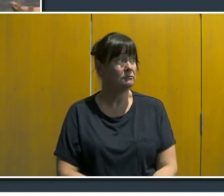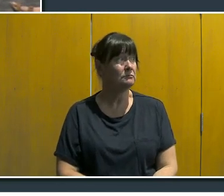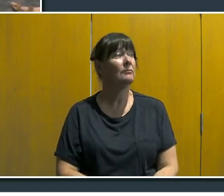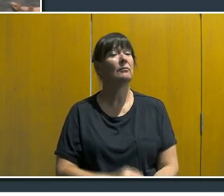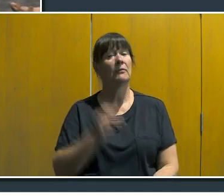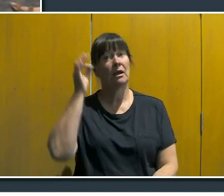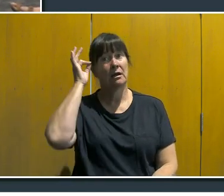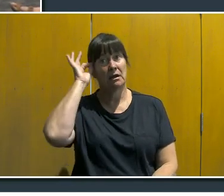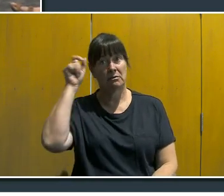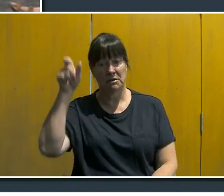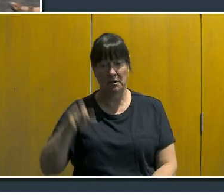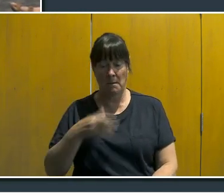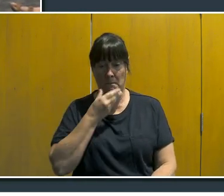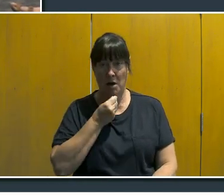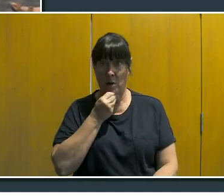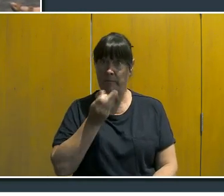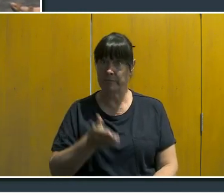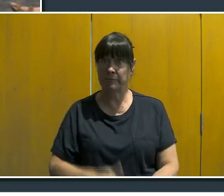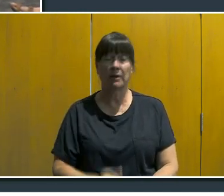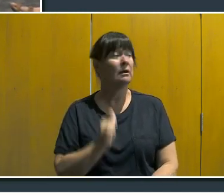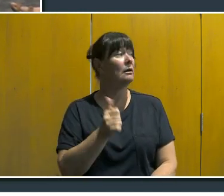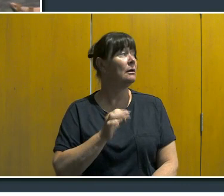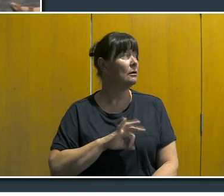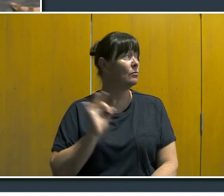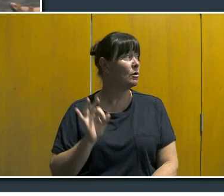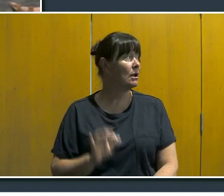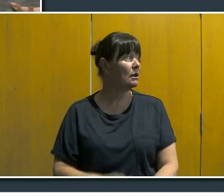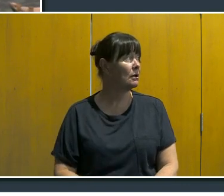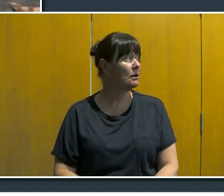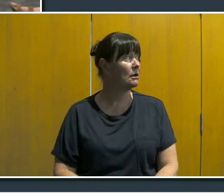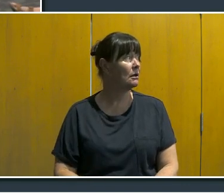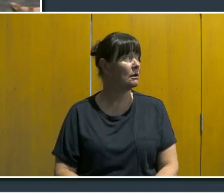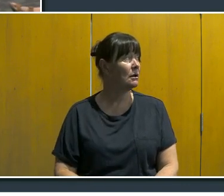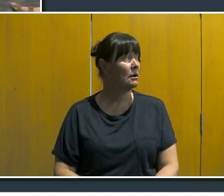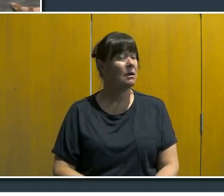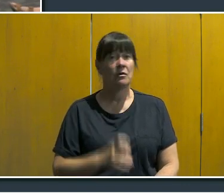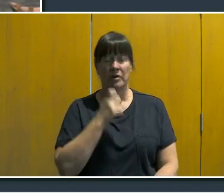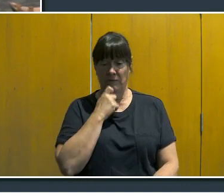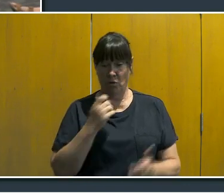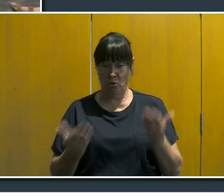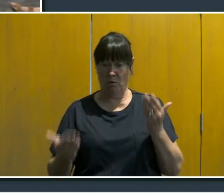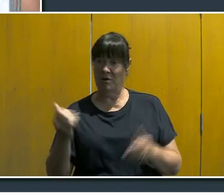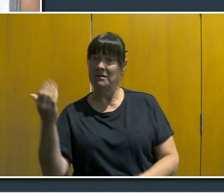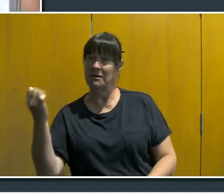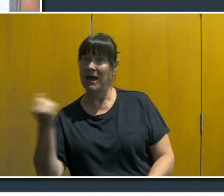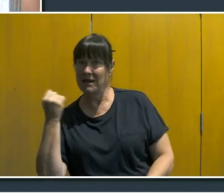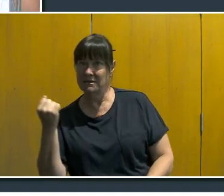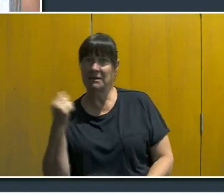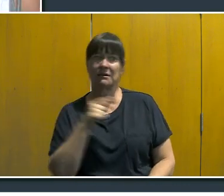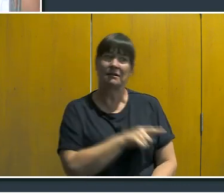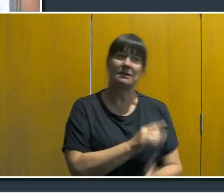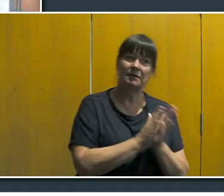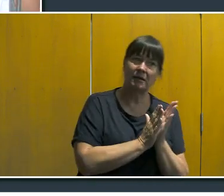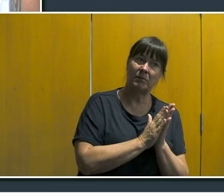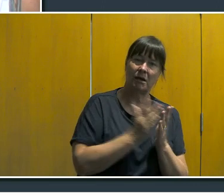Councillor McGrath. Good morning. Hey, we've had a few comparisons with Hastings in the last couple of